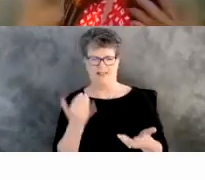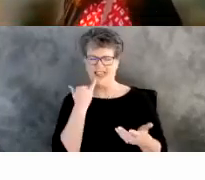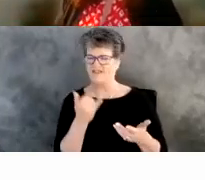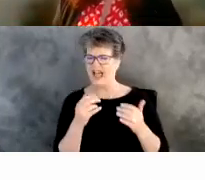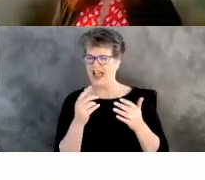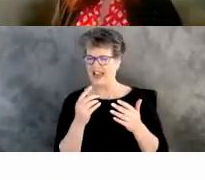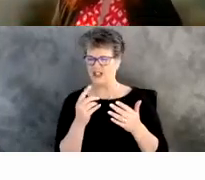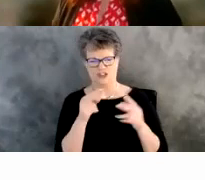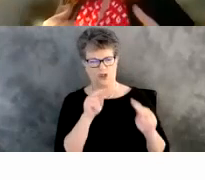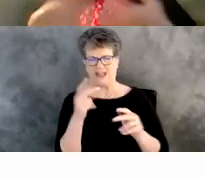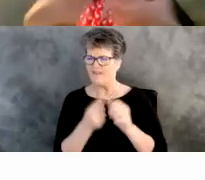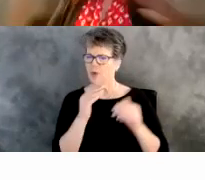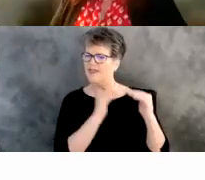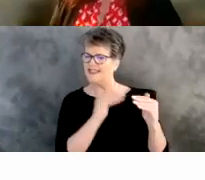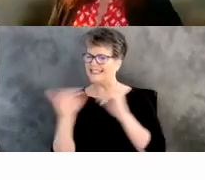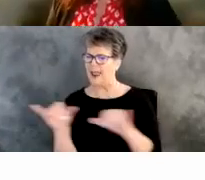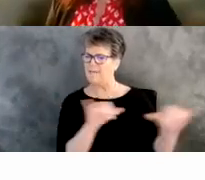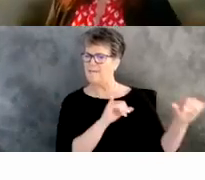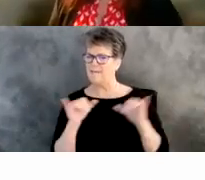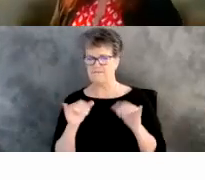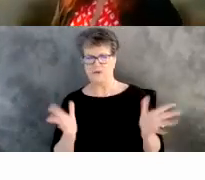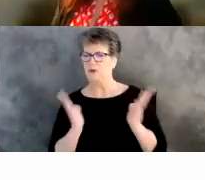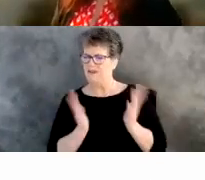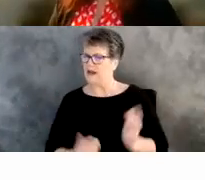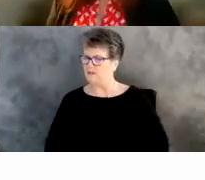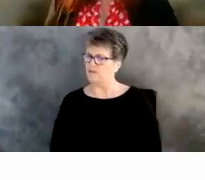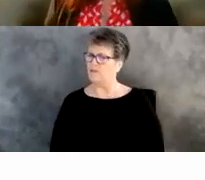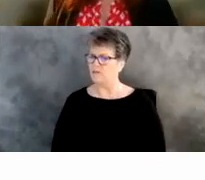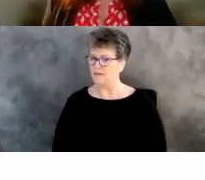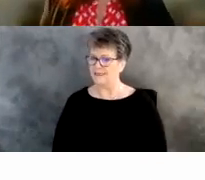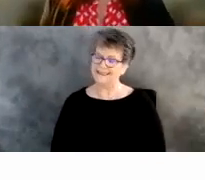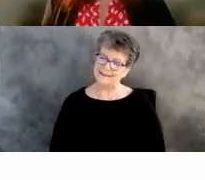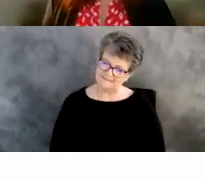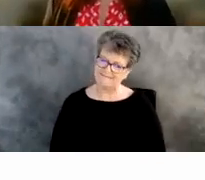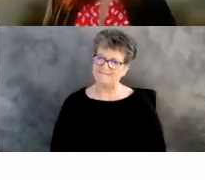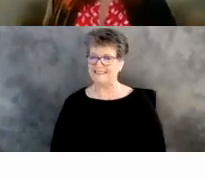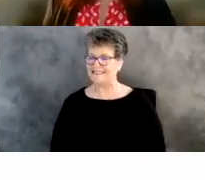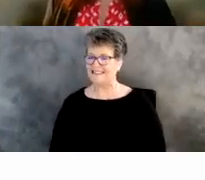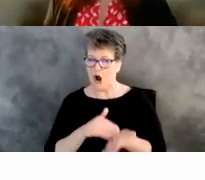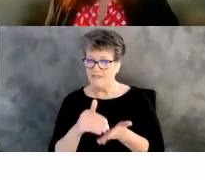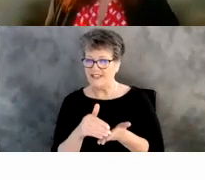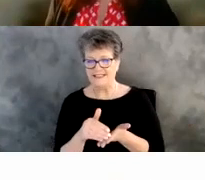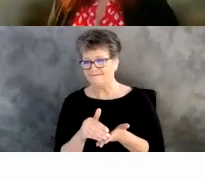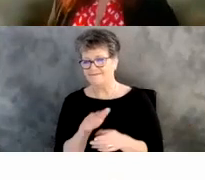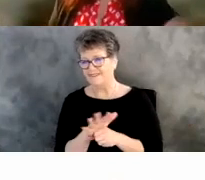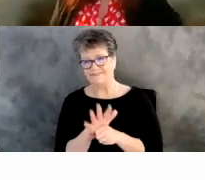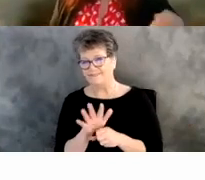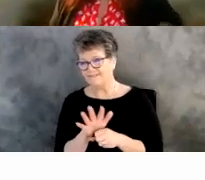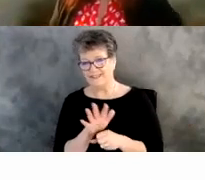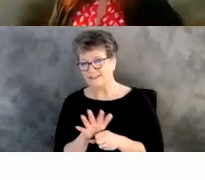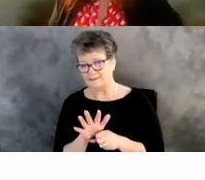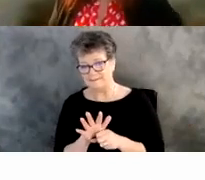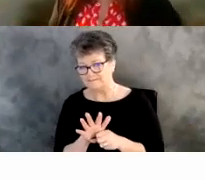everyone the same, then everything will be all right. But that actually oftentimes does not achieve